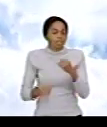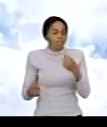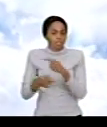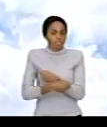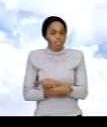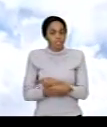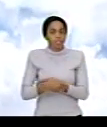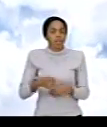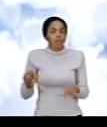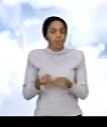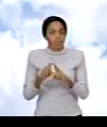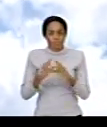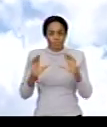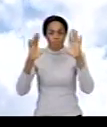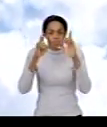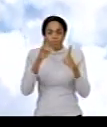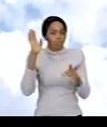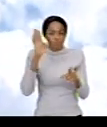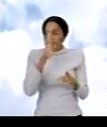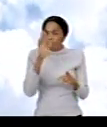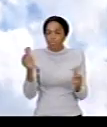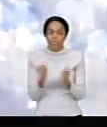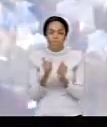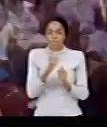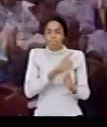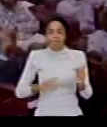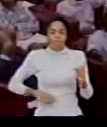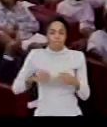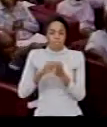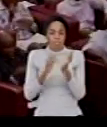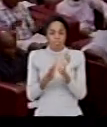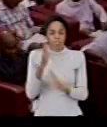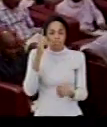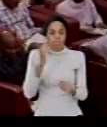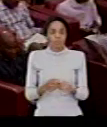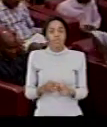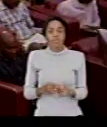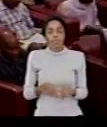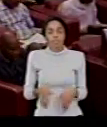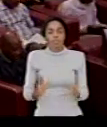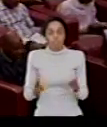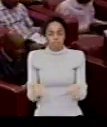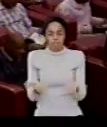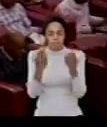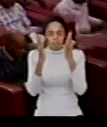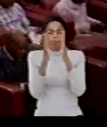be with us together in Jesus' name. Let's rise up and talk to the Lord in prayer.